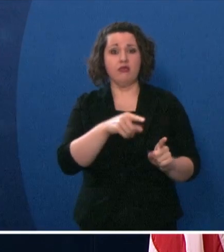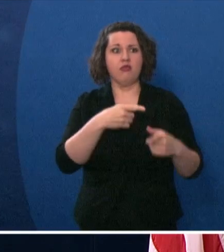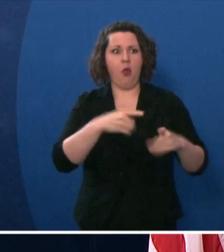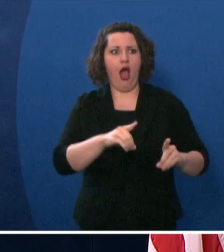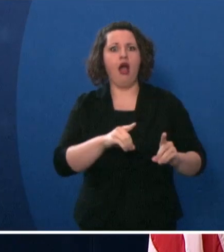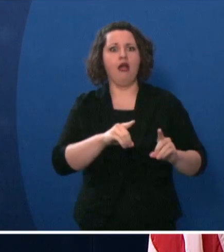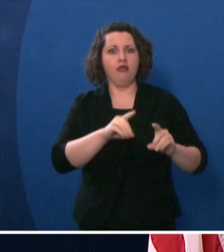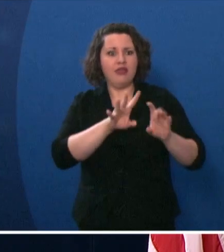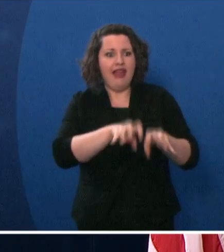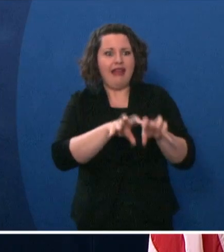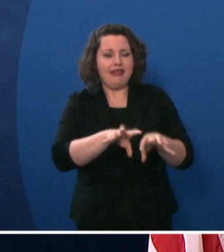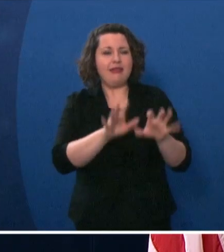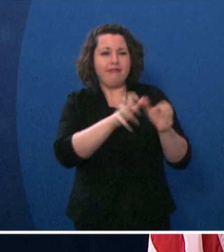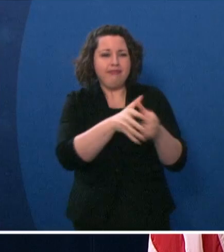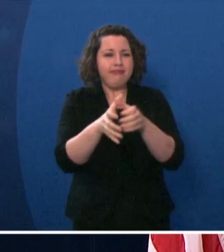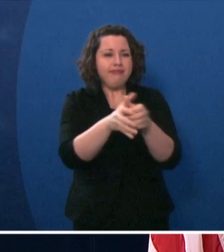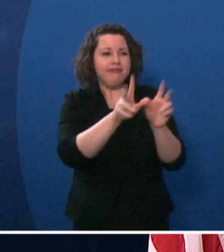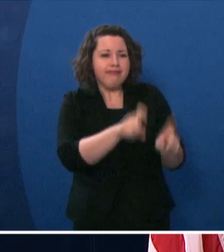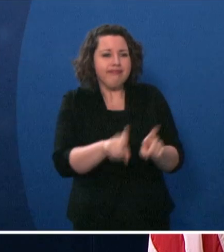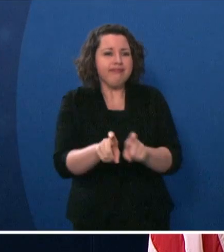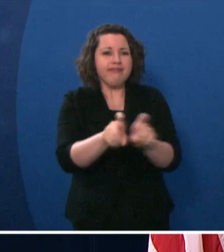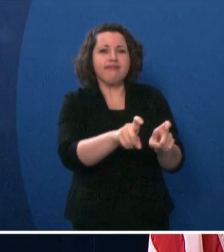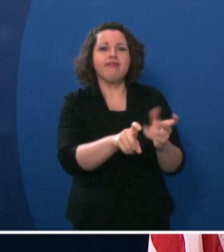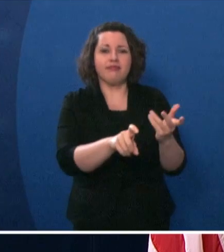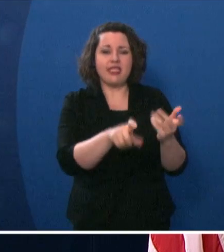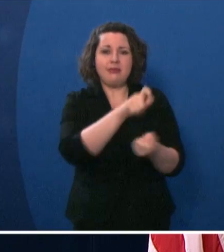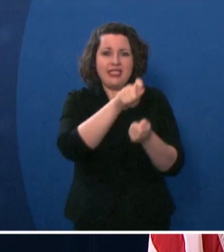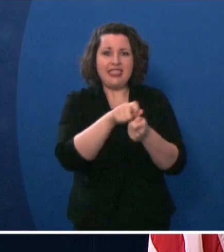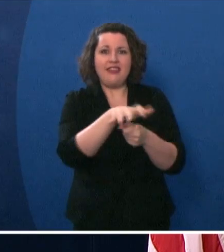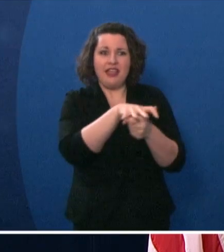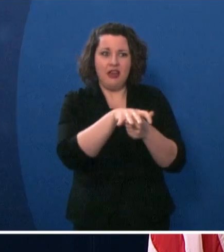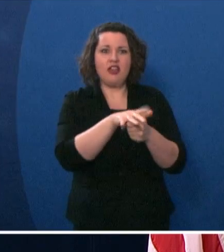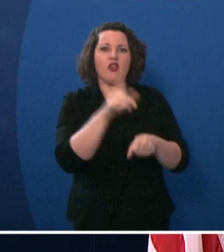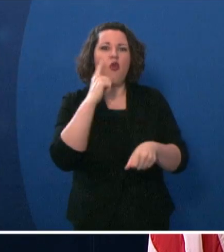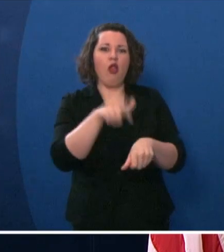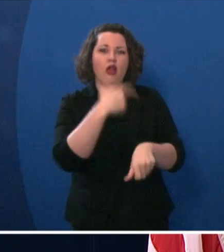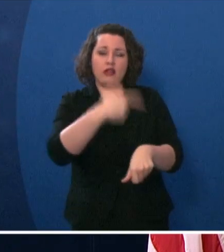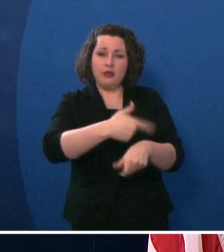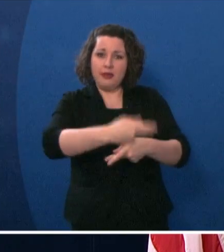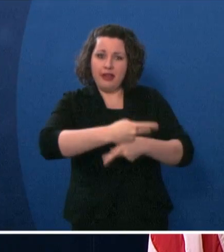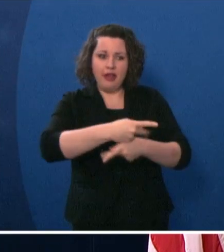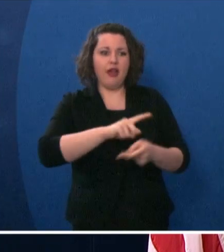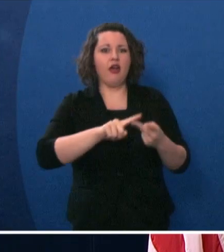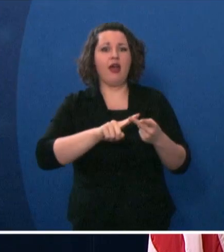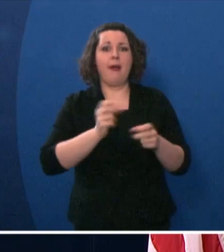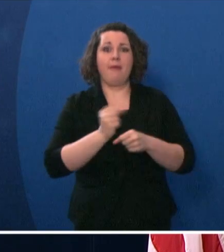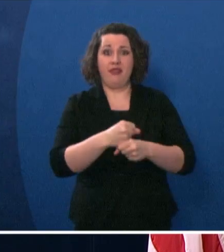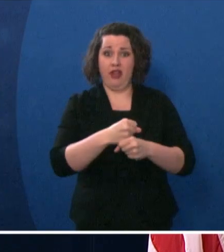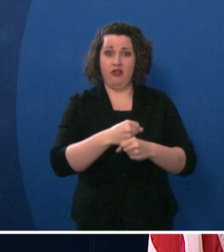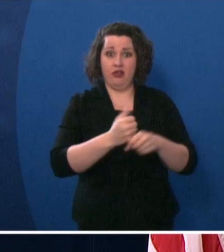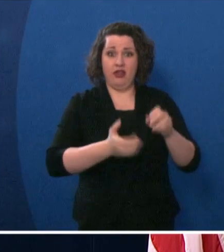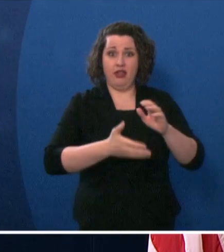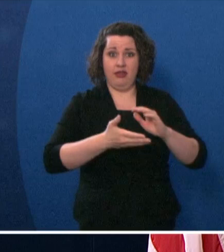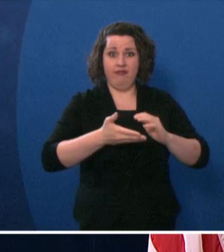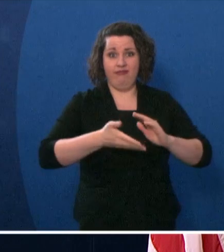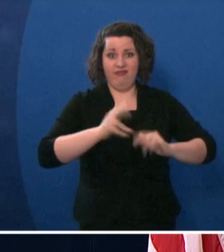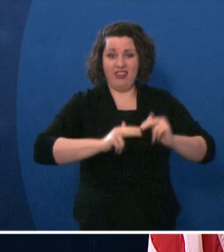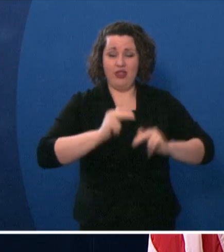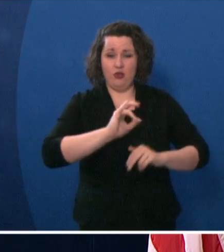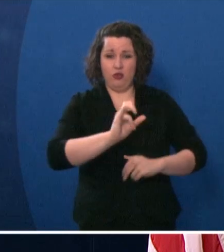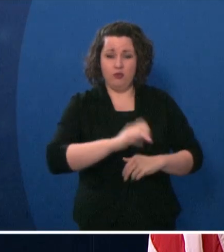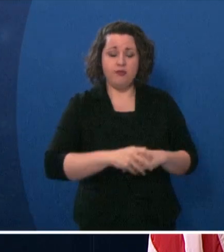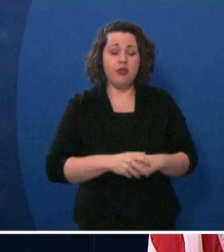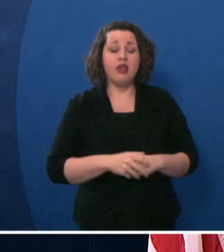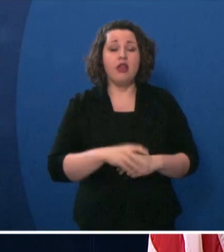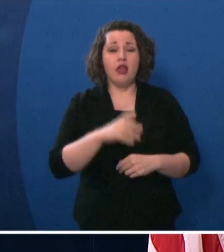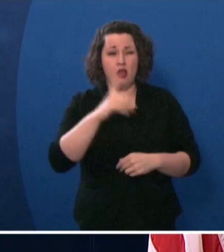while we were conducting a significant amount of targeted surveillance testing at long-term care facilities and manufacturing employees in communities where